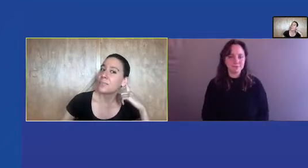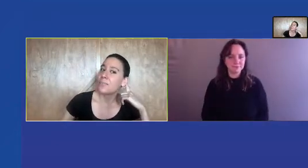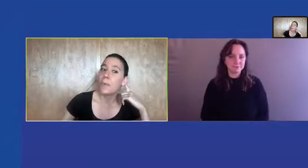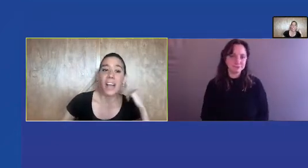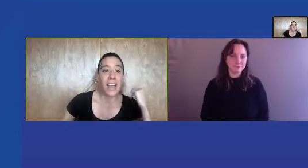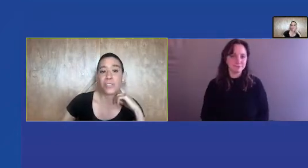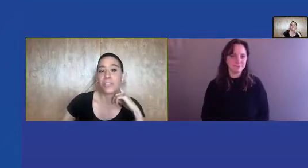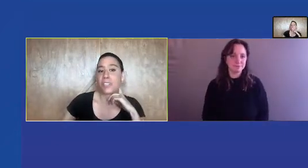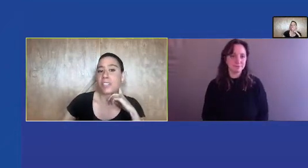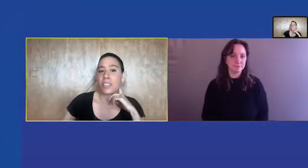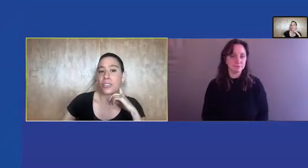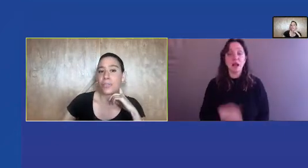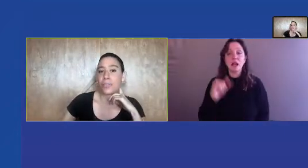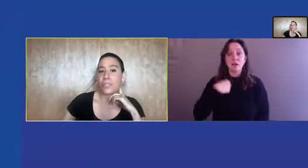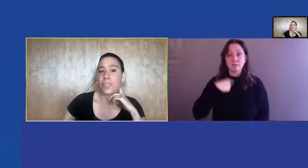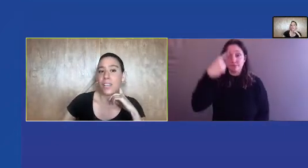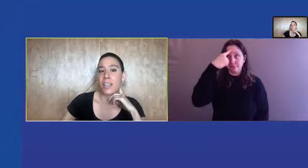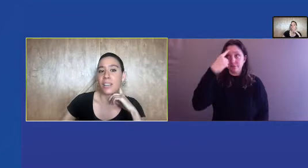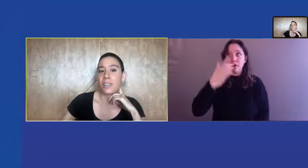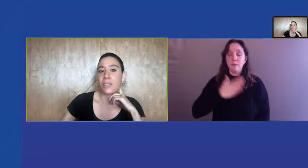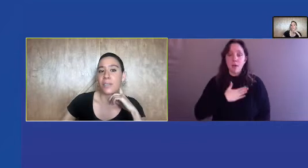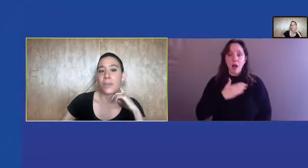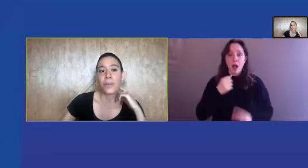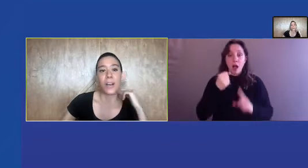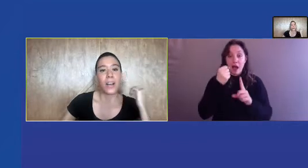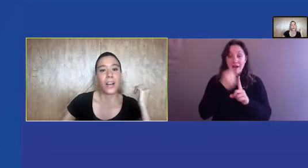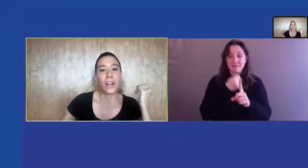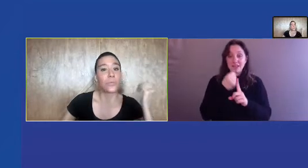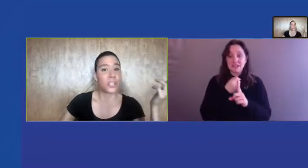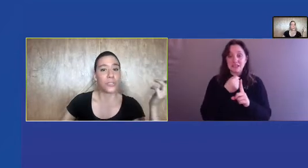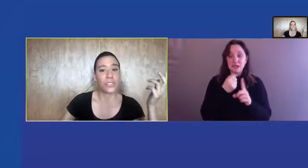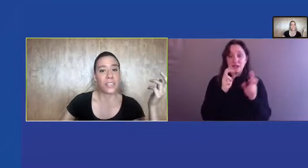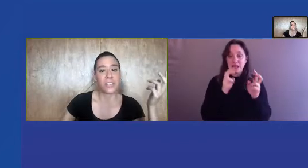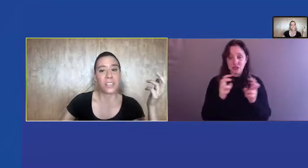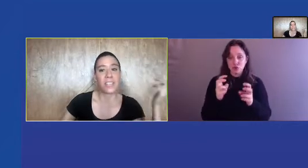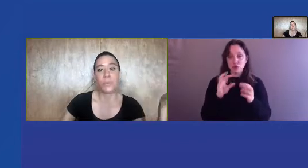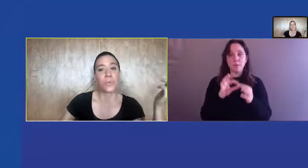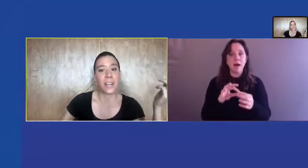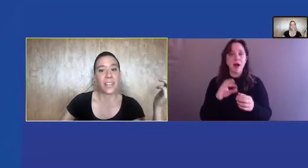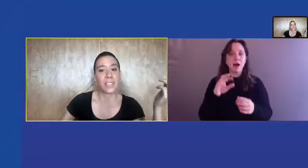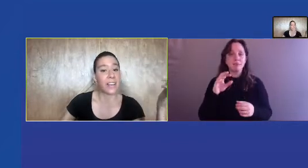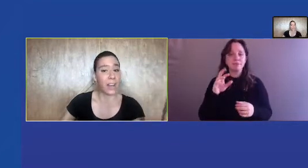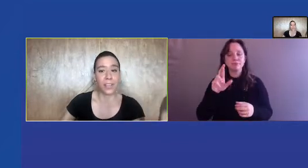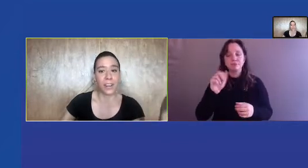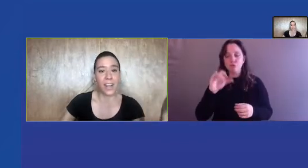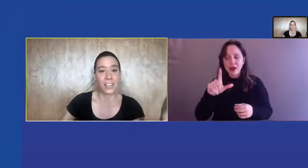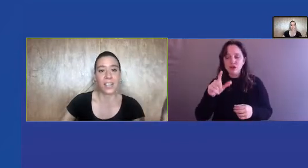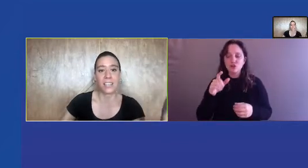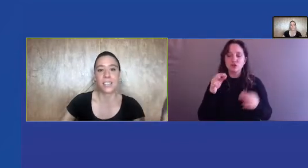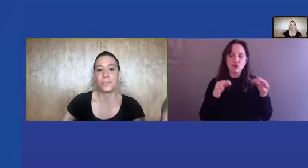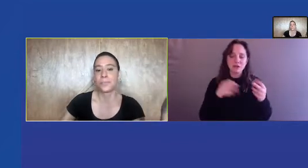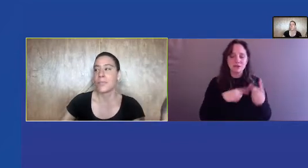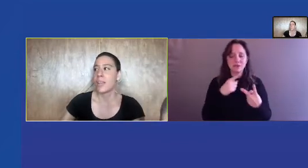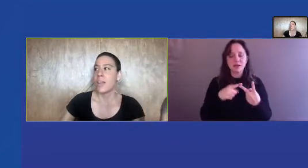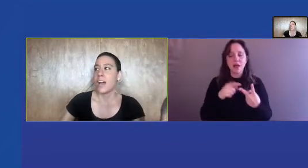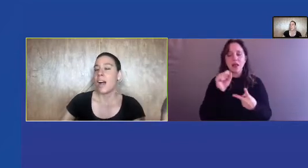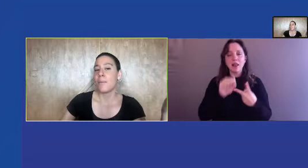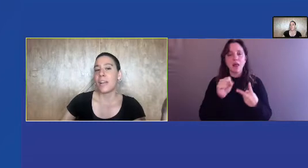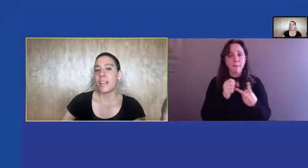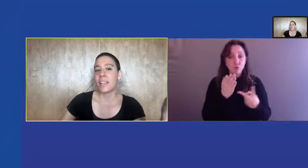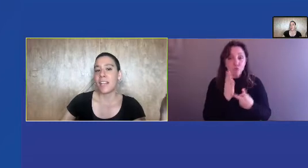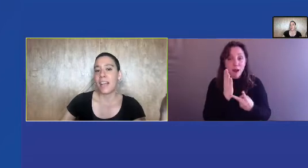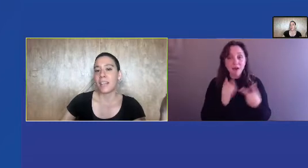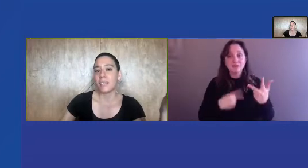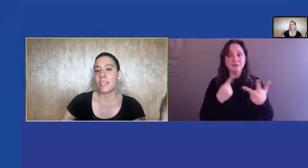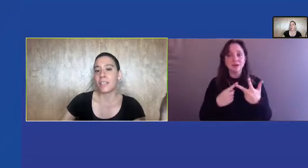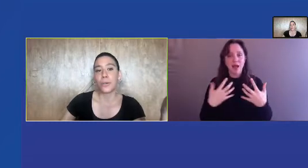recalling my advocacy issues in racial justice, labor rights, and healthcare access, I